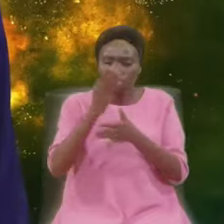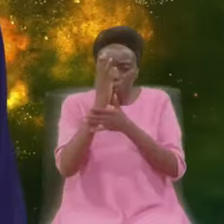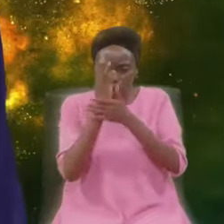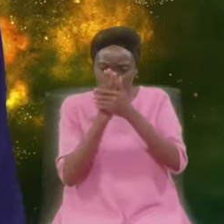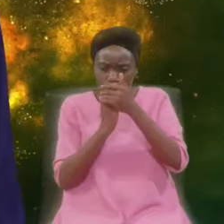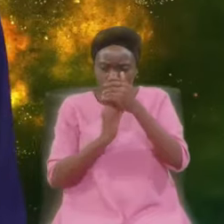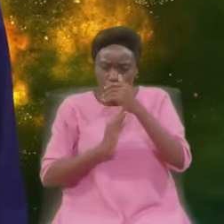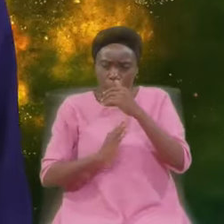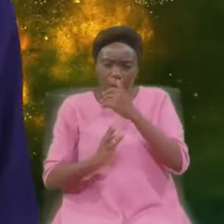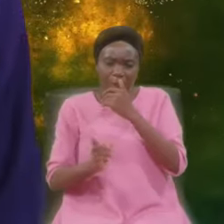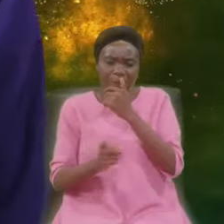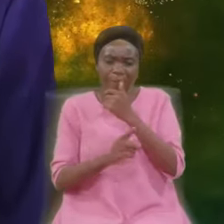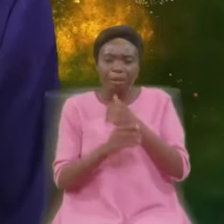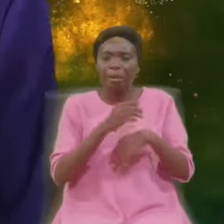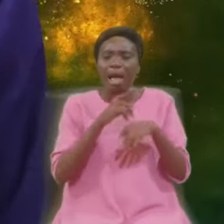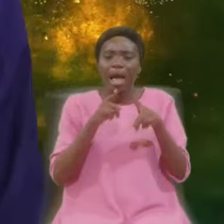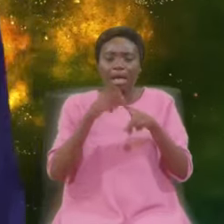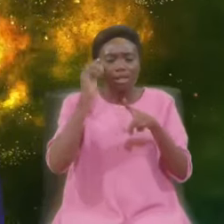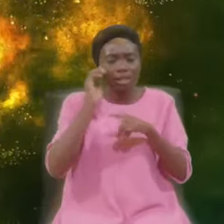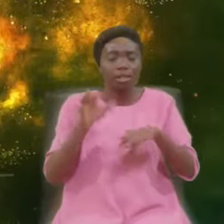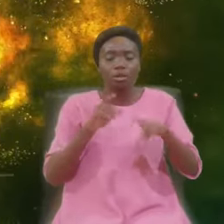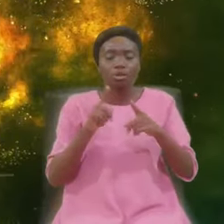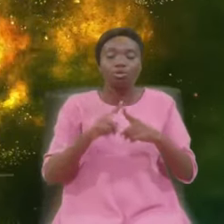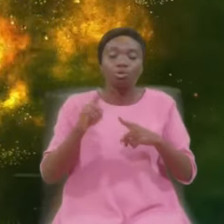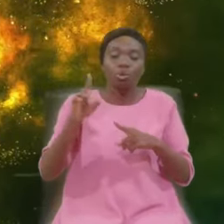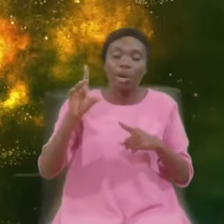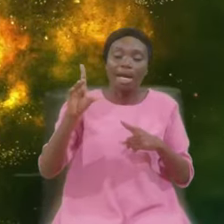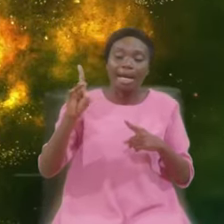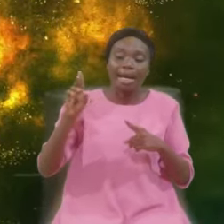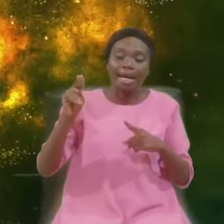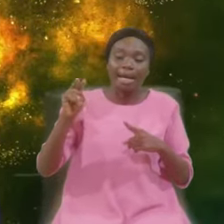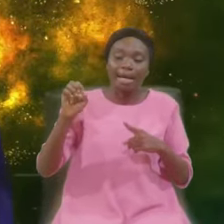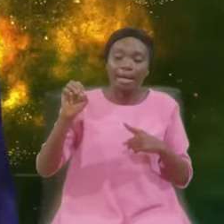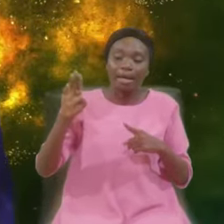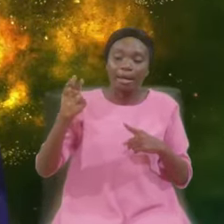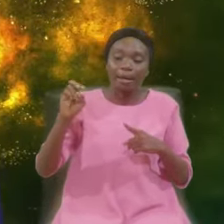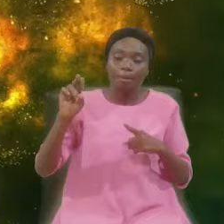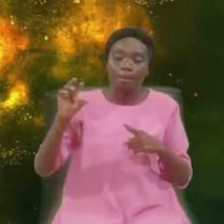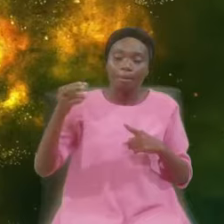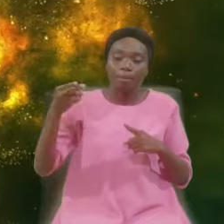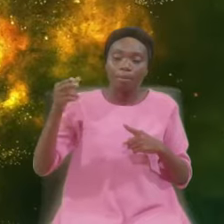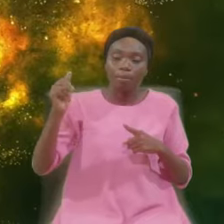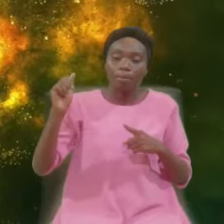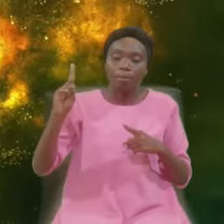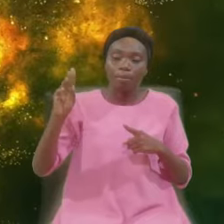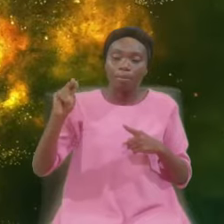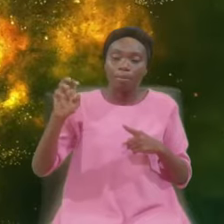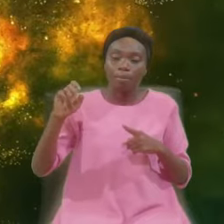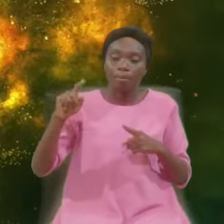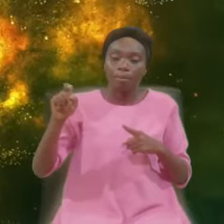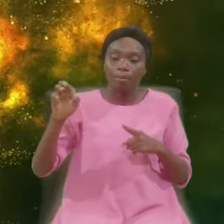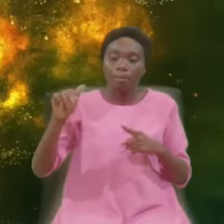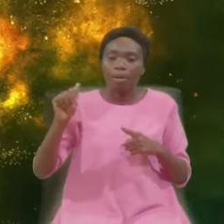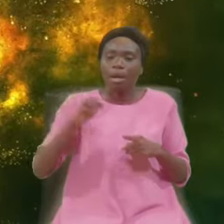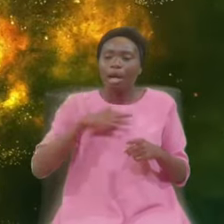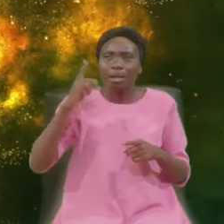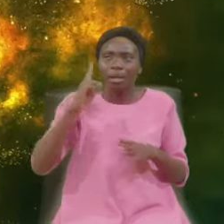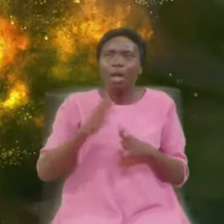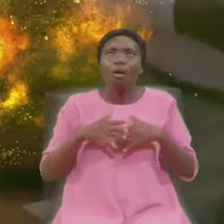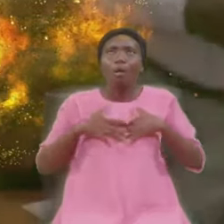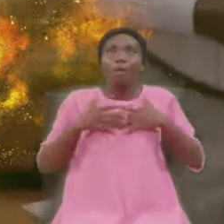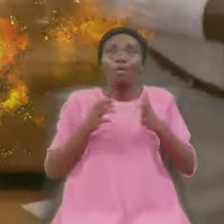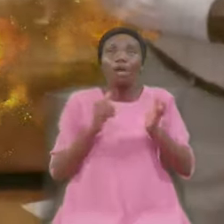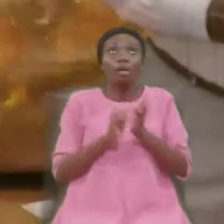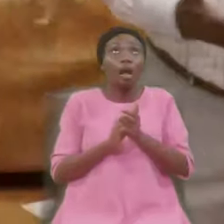them as he did to Nebuchadnezzar, and he saw the glory and the power of God, and he confessed that